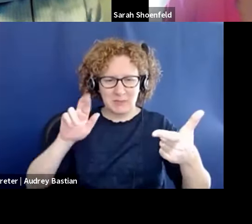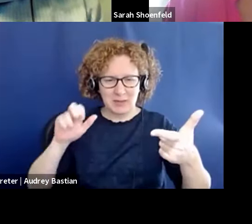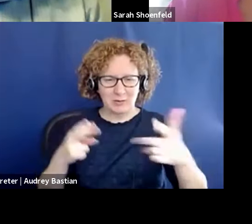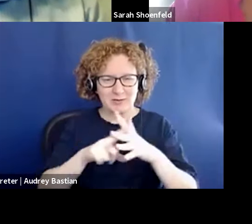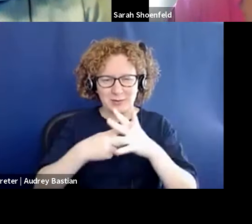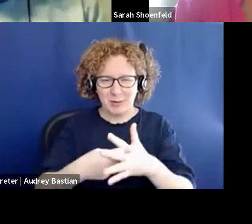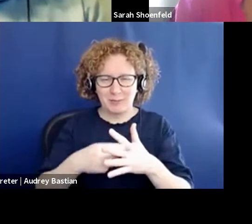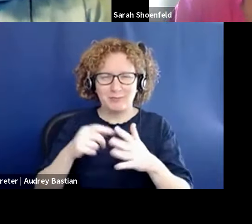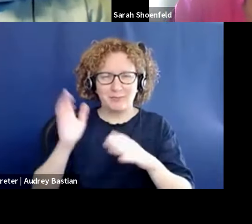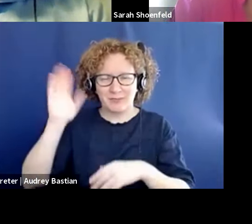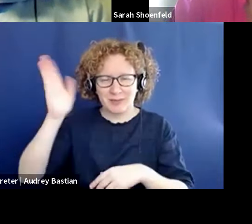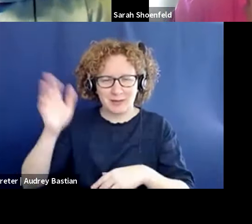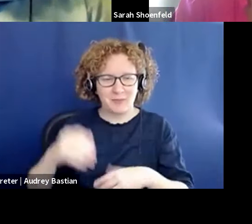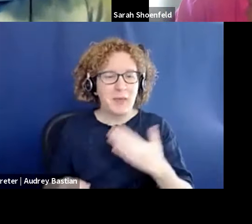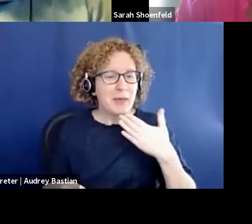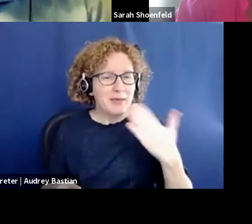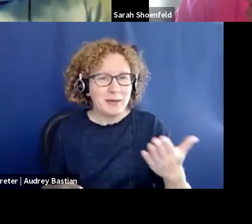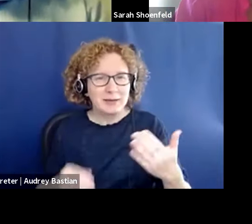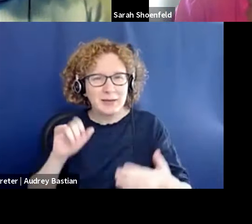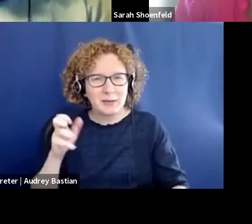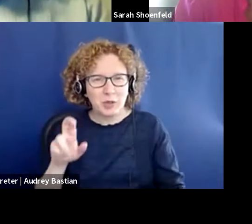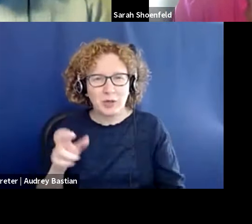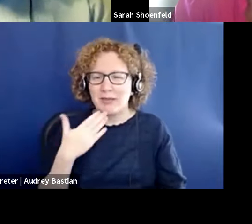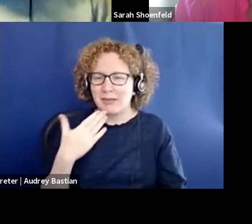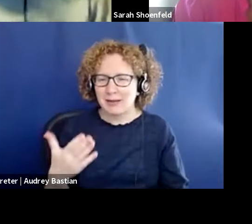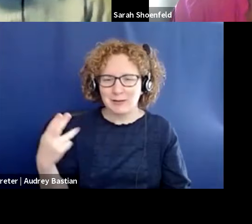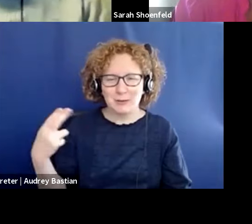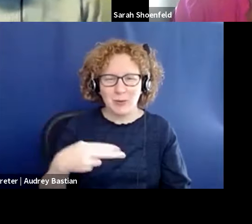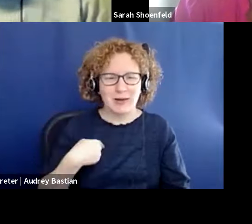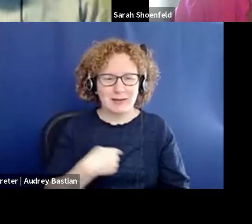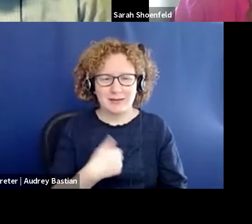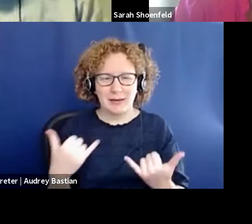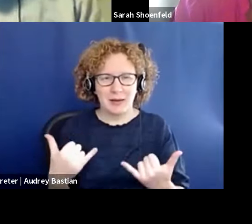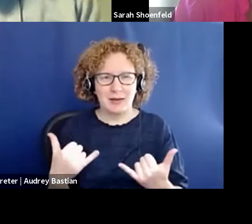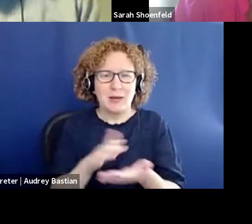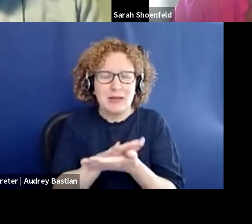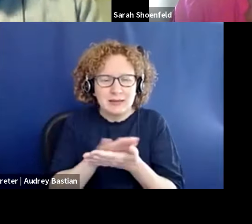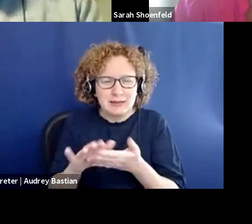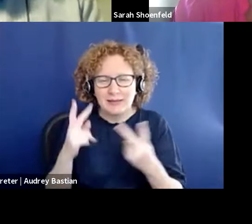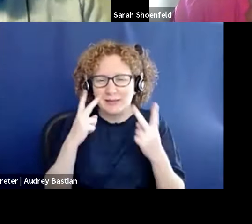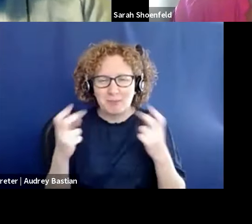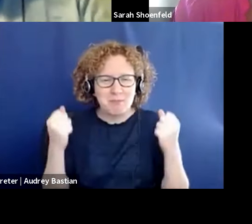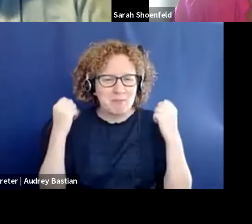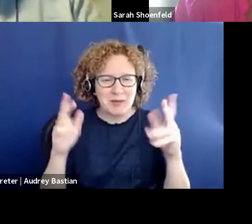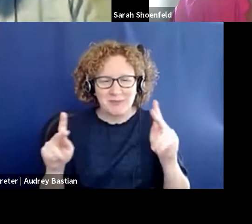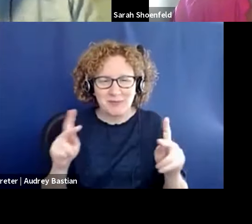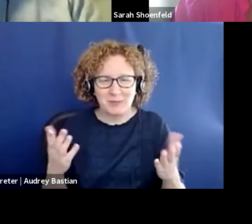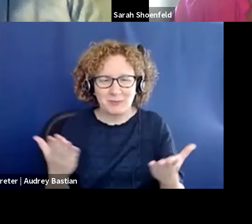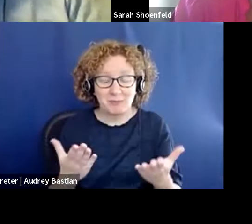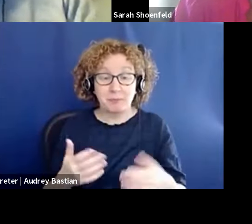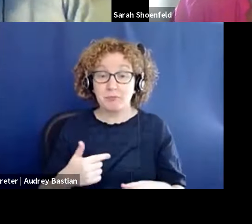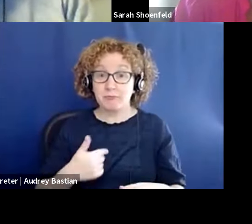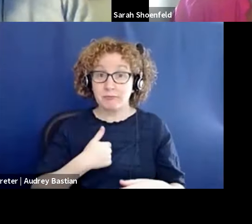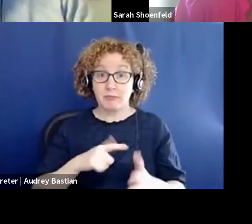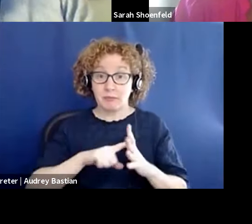Thank you, Jasper. Thank you. Thanks to all of you for joining us today. It's really nice to see so many people here. So I'm just gonna begin